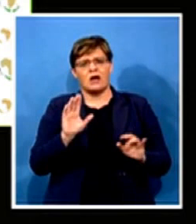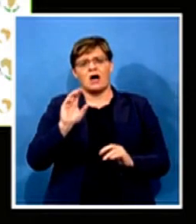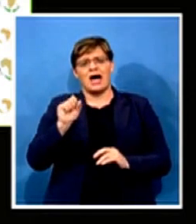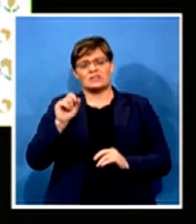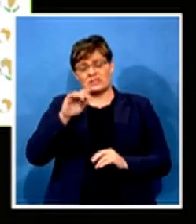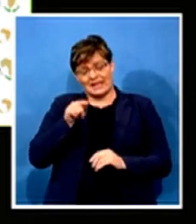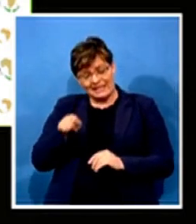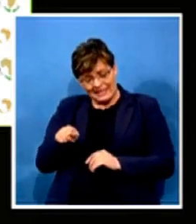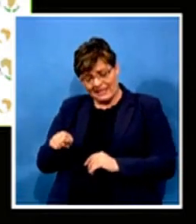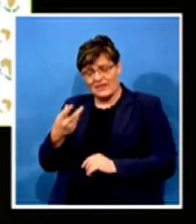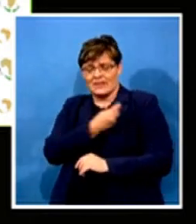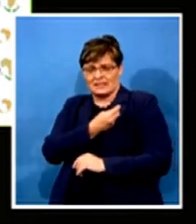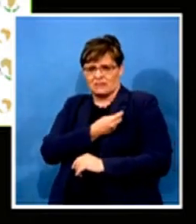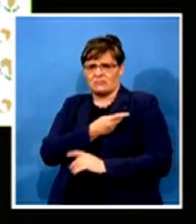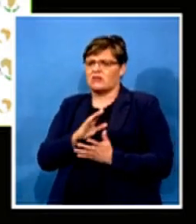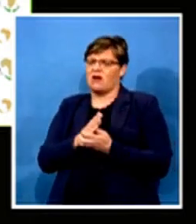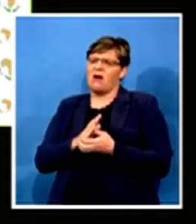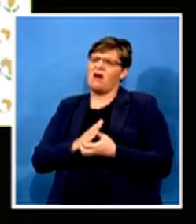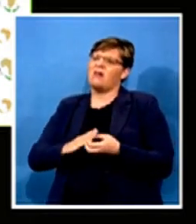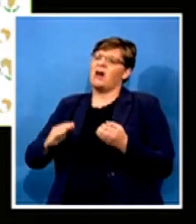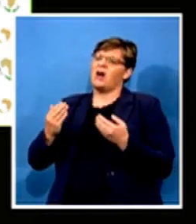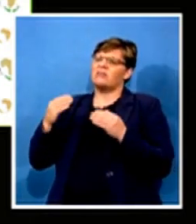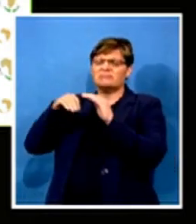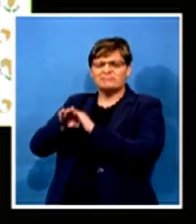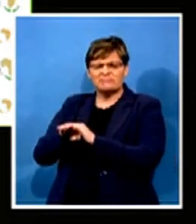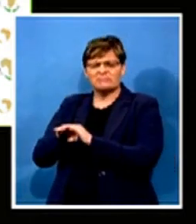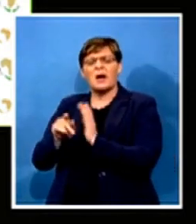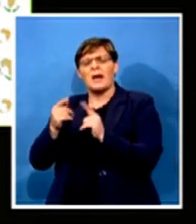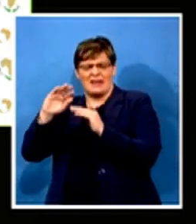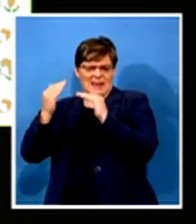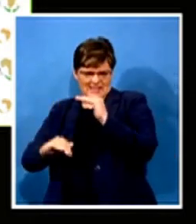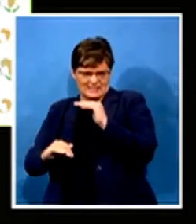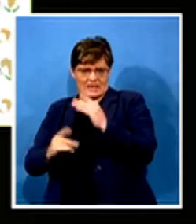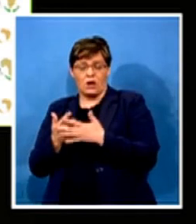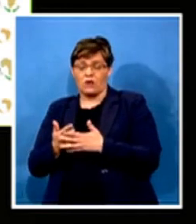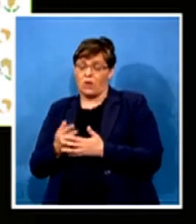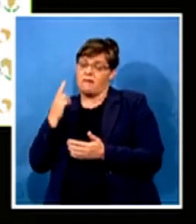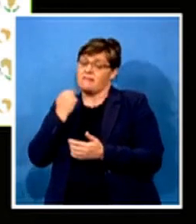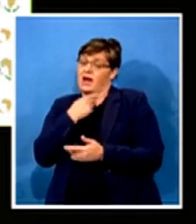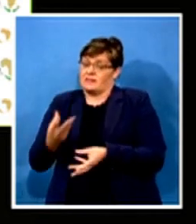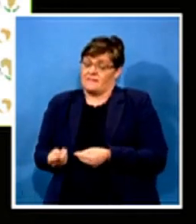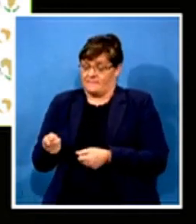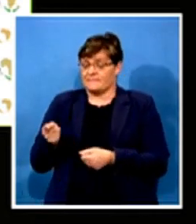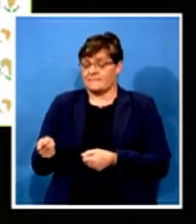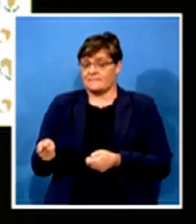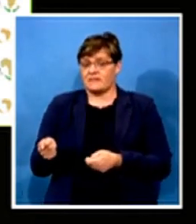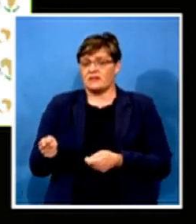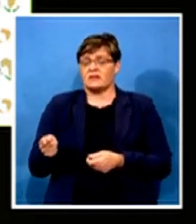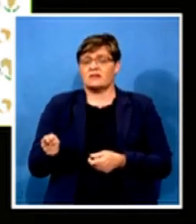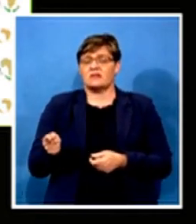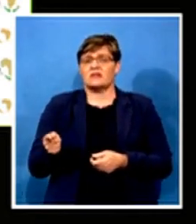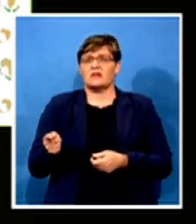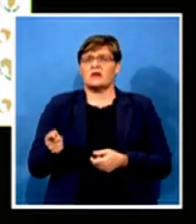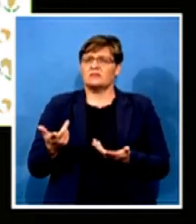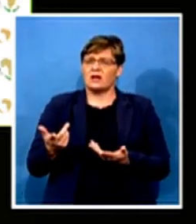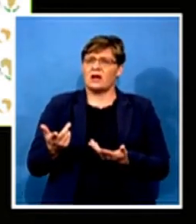stringent storage conditions will be great to have. We also believe that come past June or so, the Johnson &